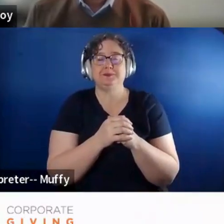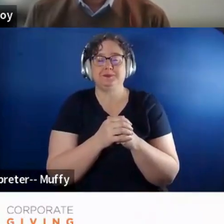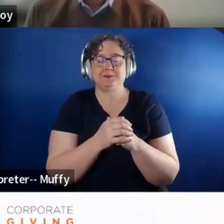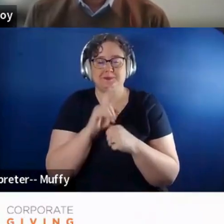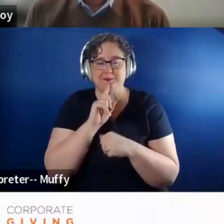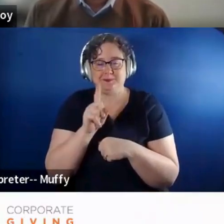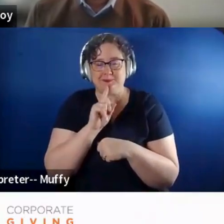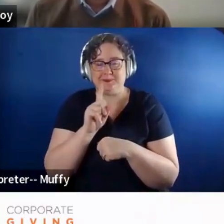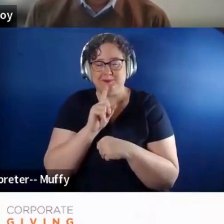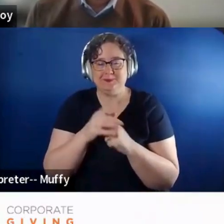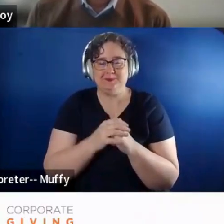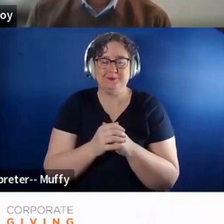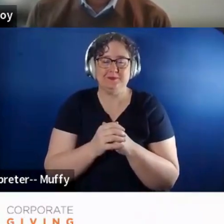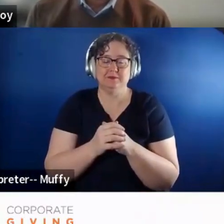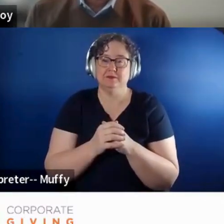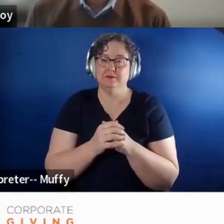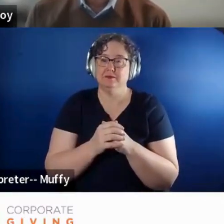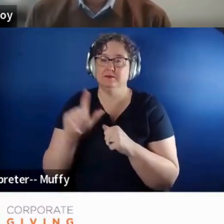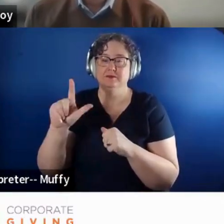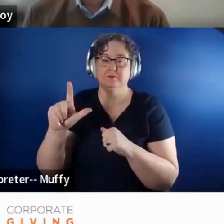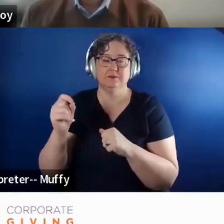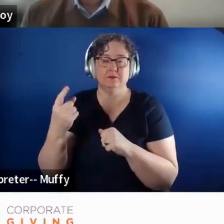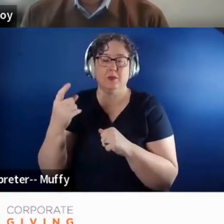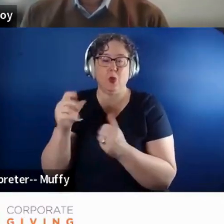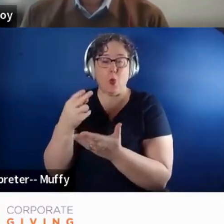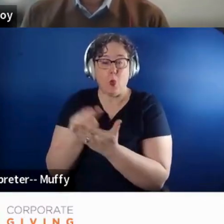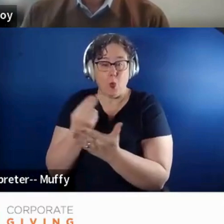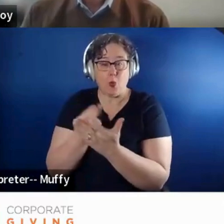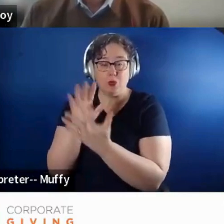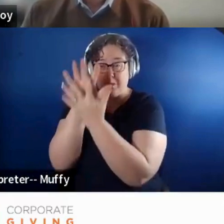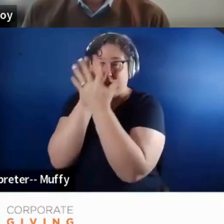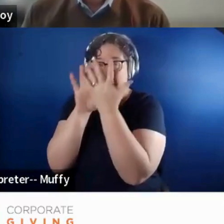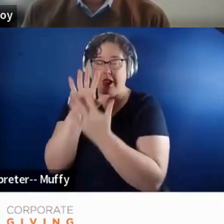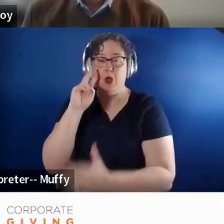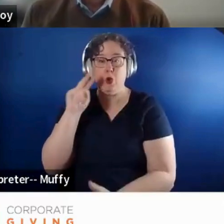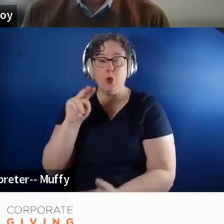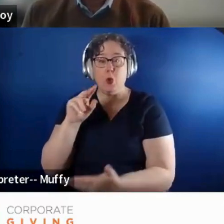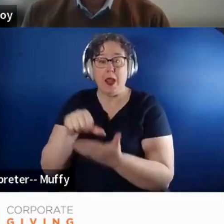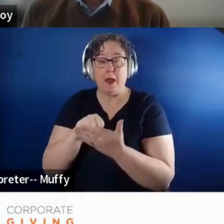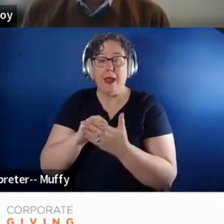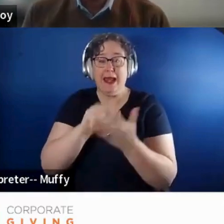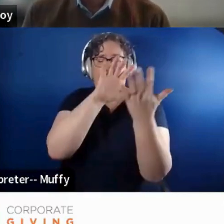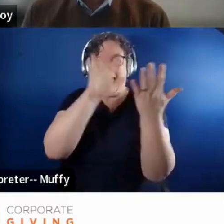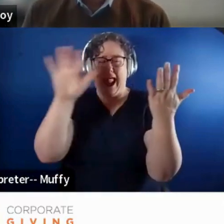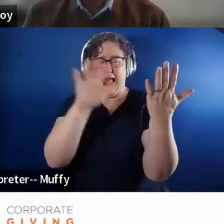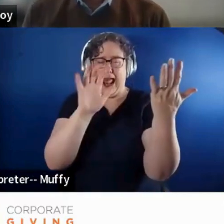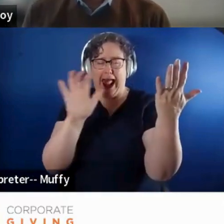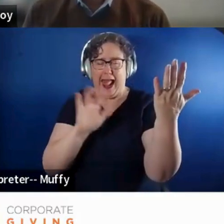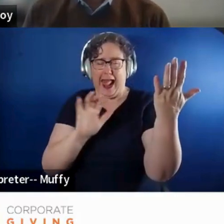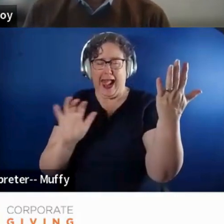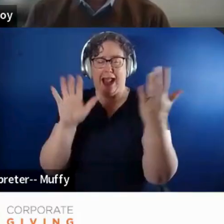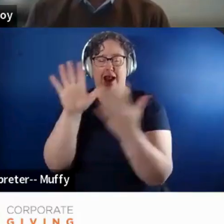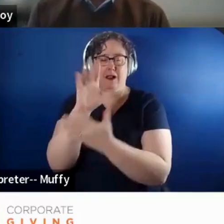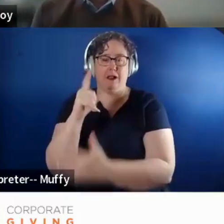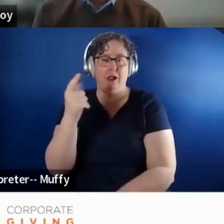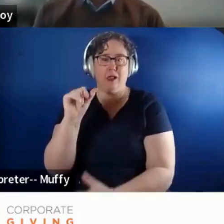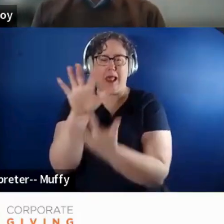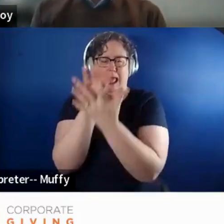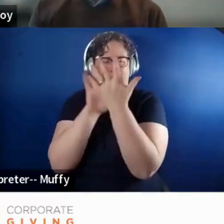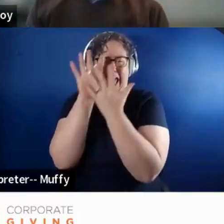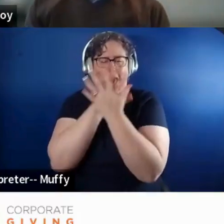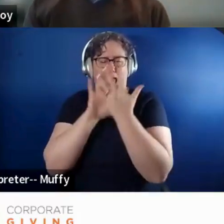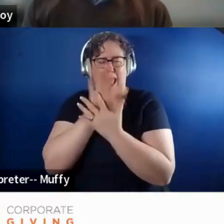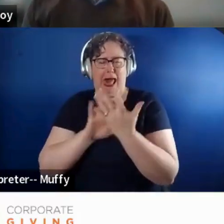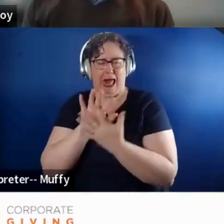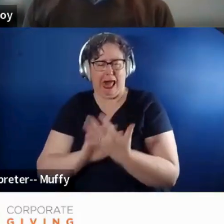Sure. I think of logo soup as you look at a page and there's a ton of logos, and it's a big soup and there's lots